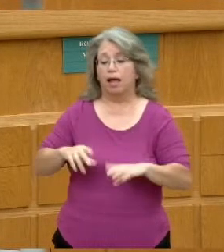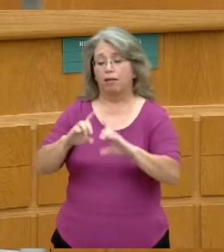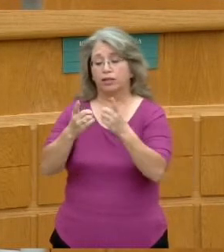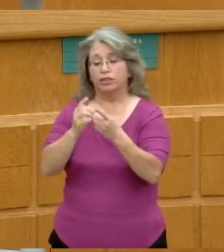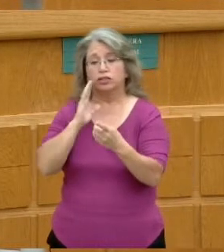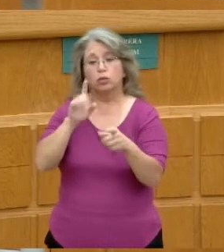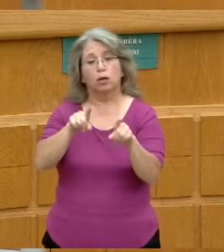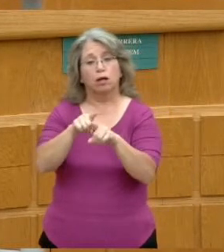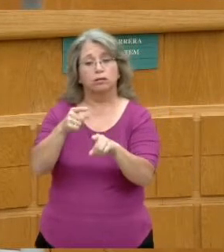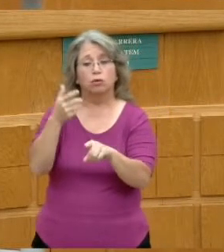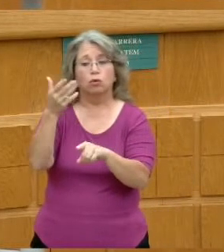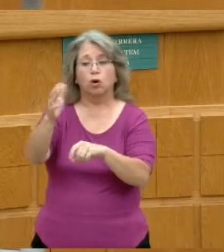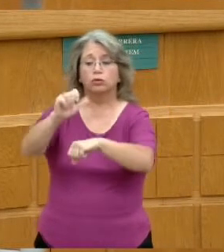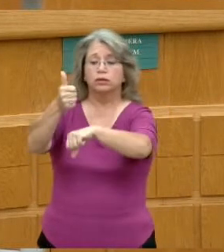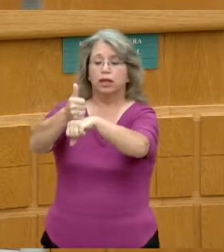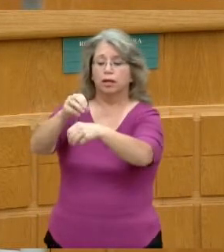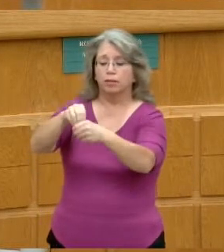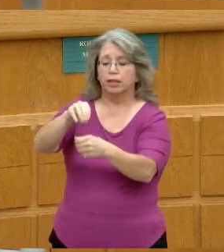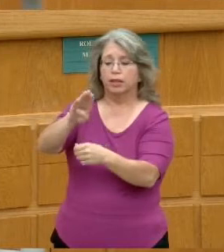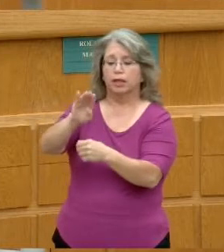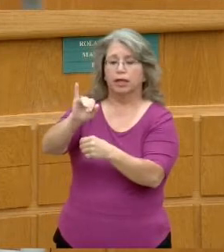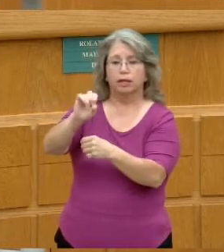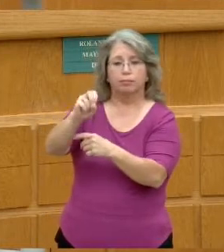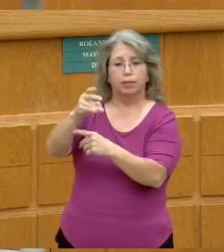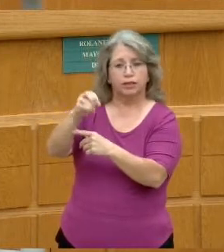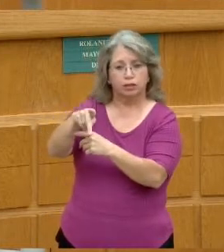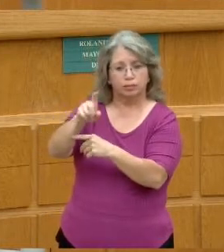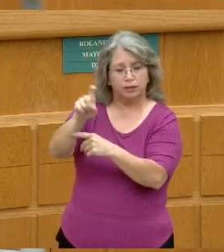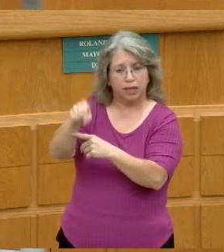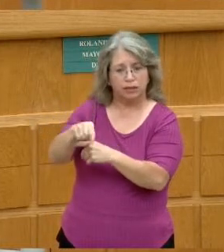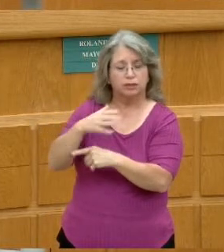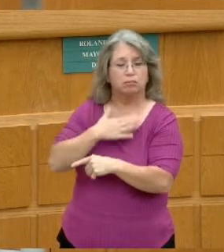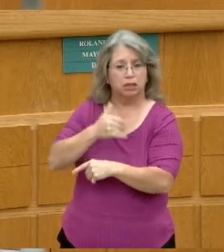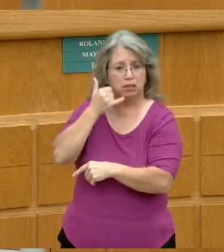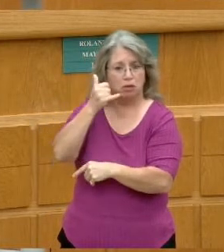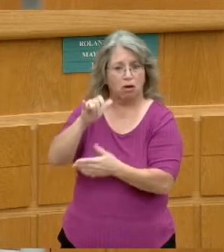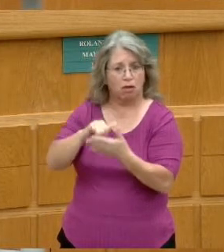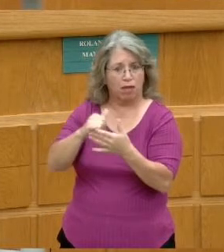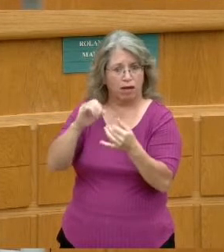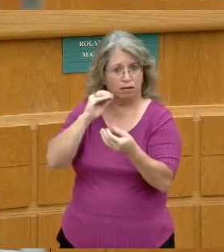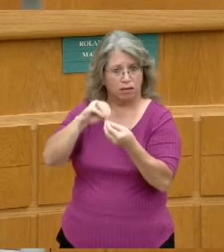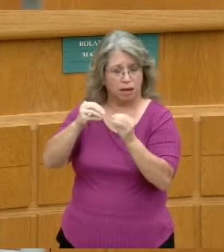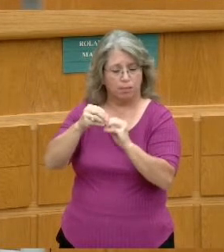on Tuesday, May the 12th, at 8 a.m. Please call the hotline at